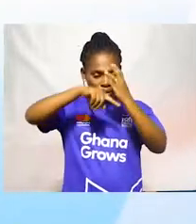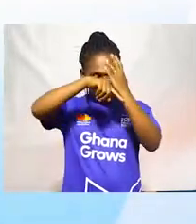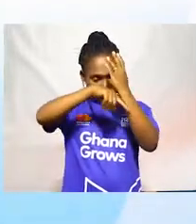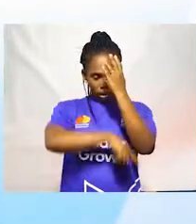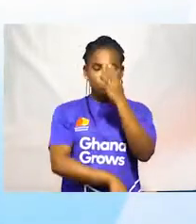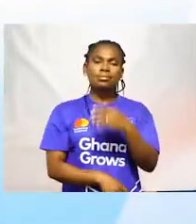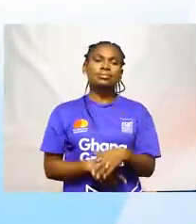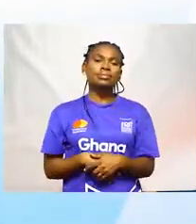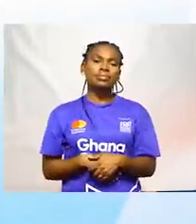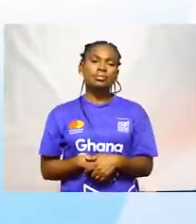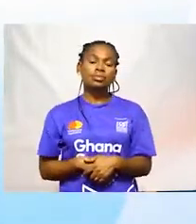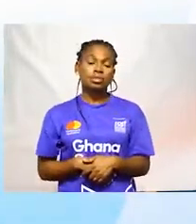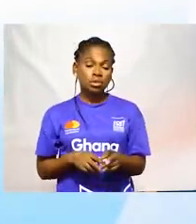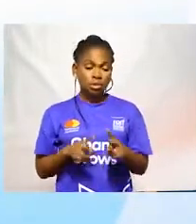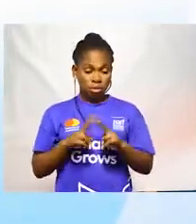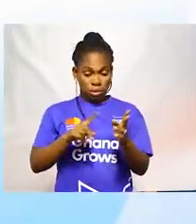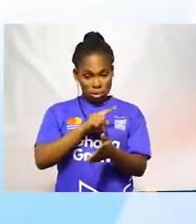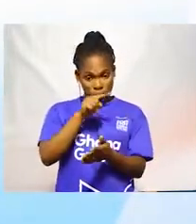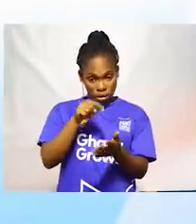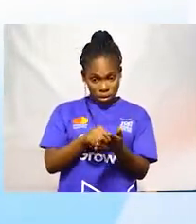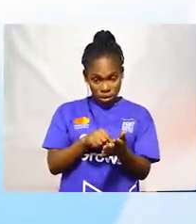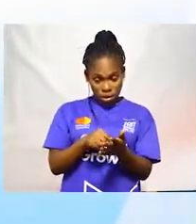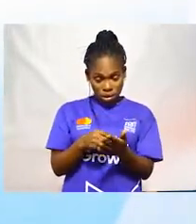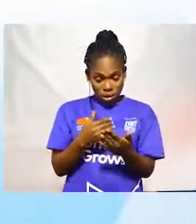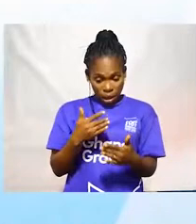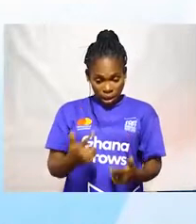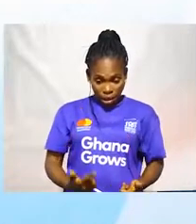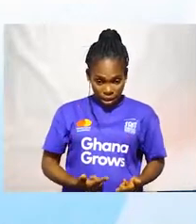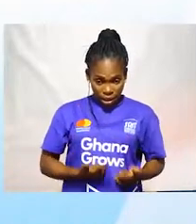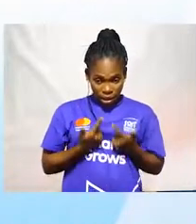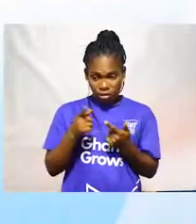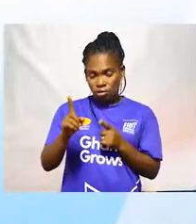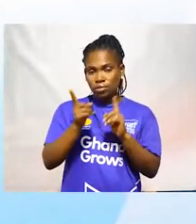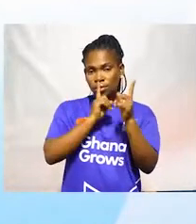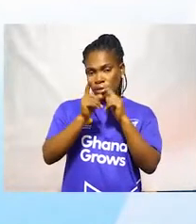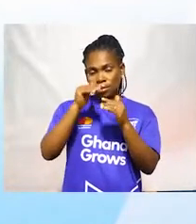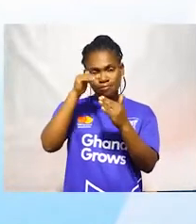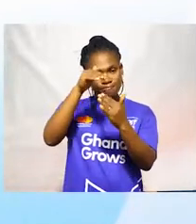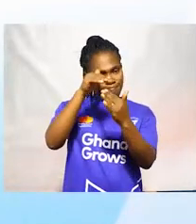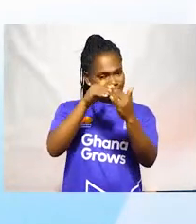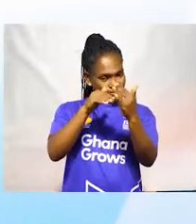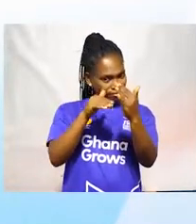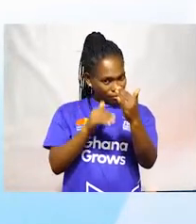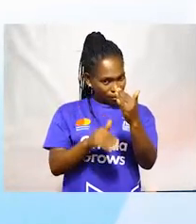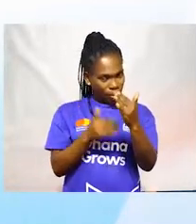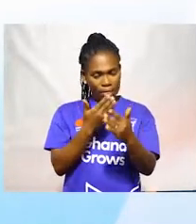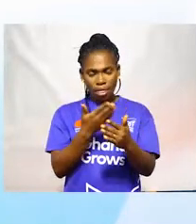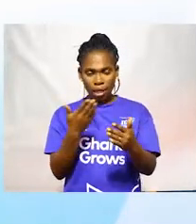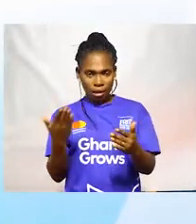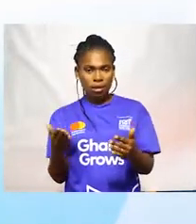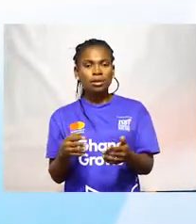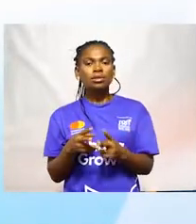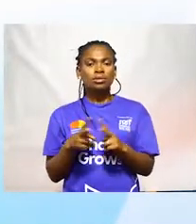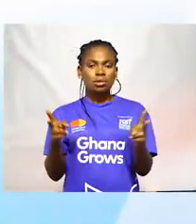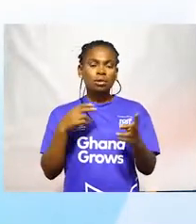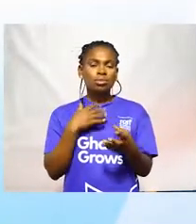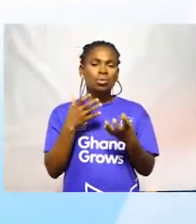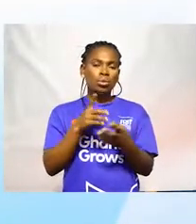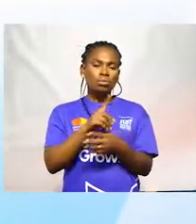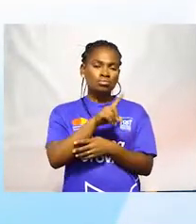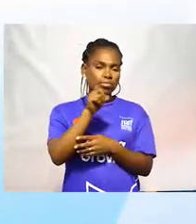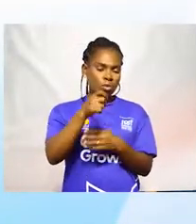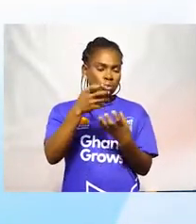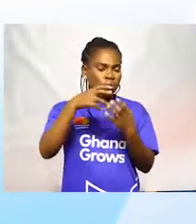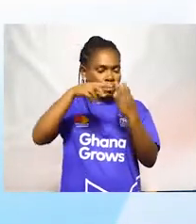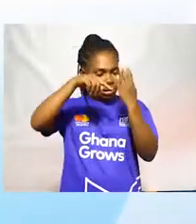Yeah. So in this journey, you mentioned certain blocks that I would like to explore